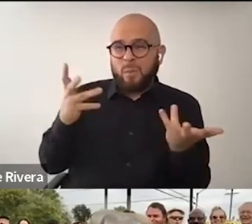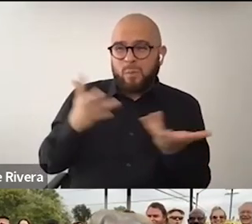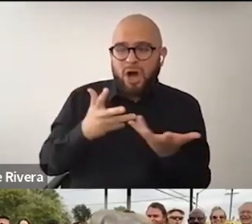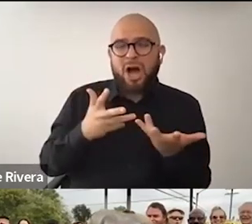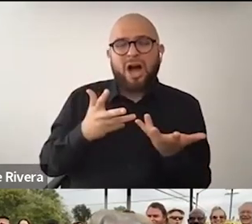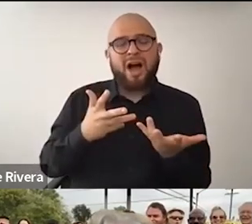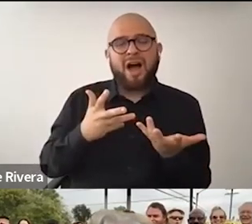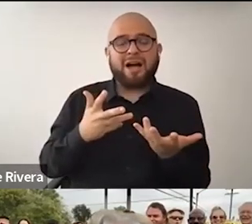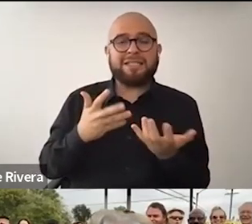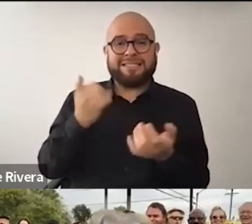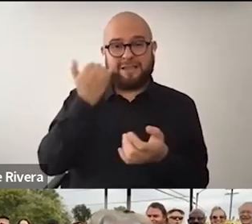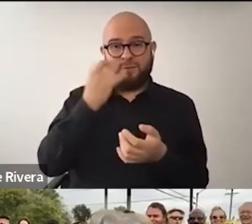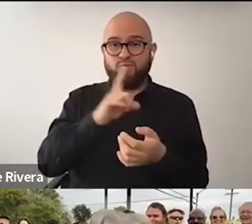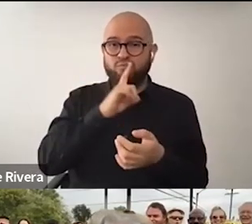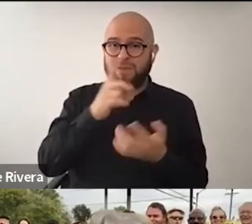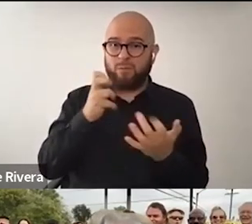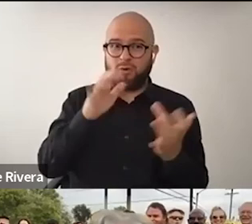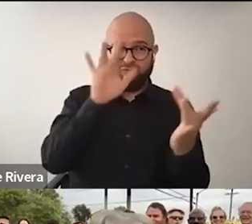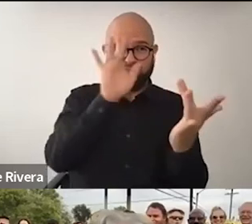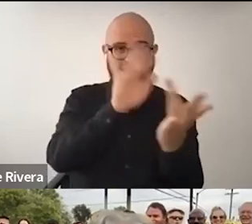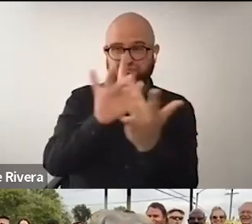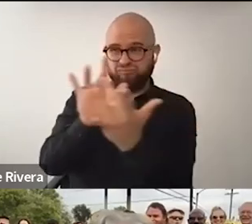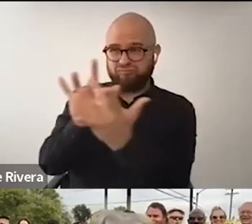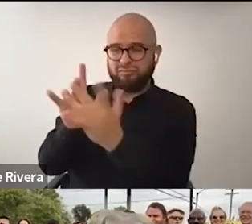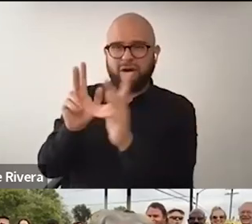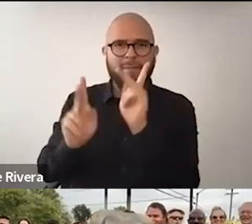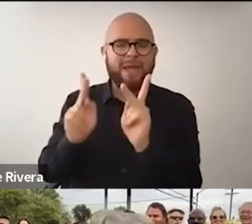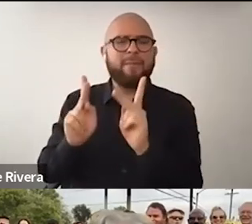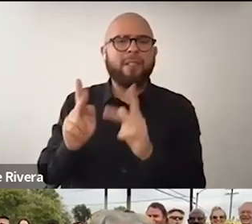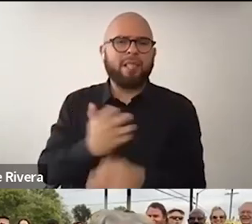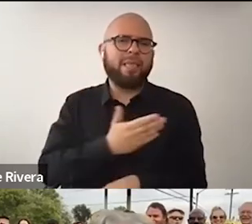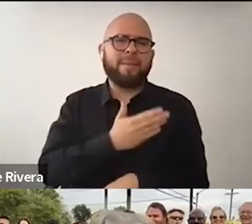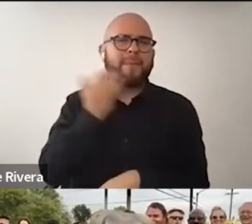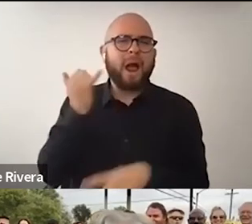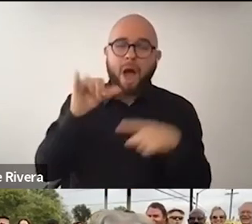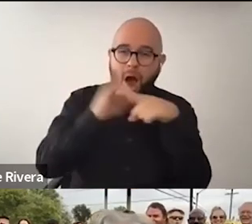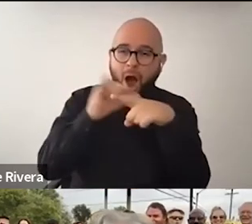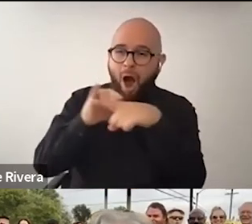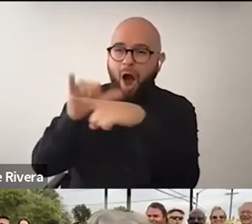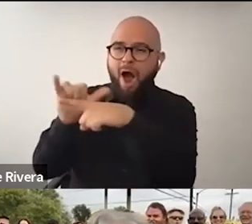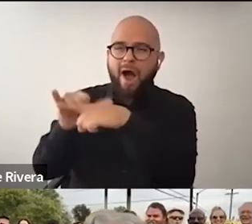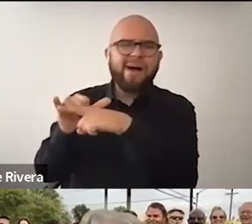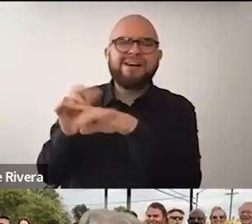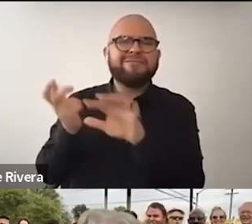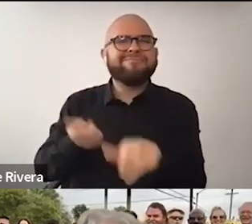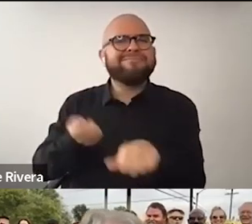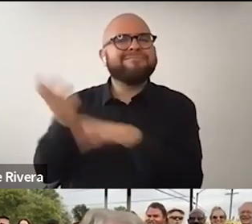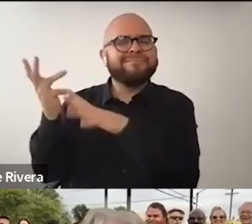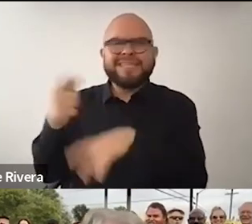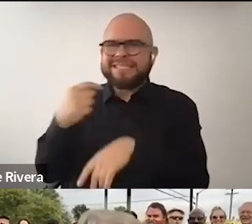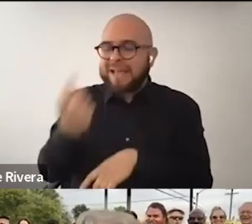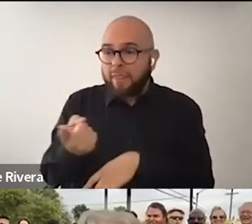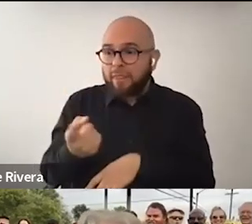life examples. Like, this is going to put more food on your table because This is going to give you more time with your